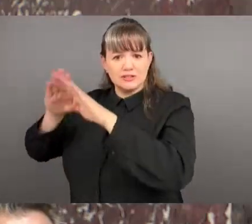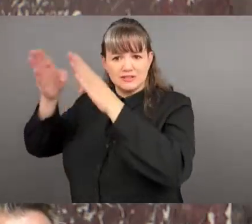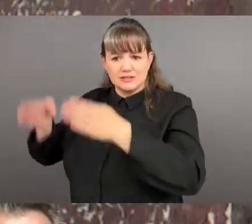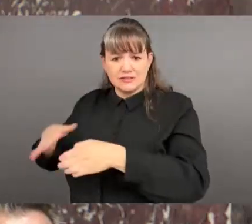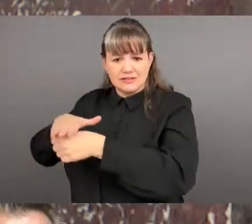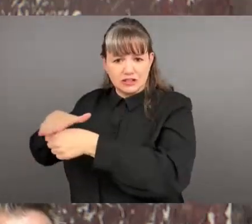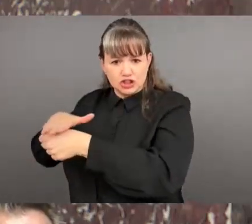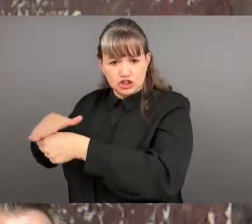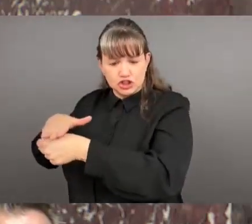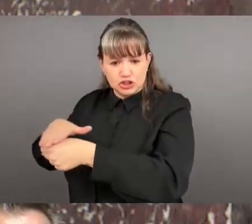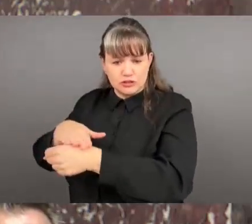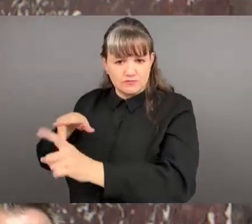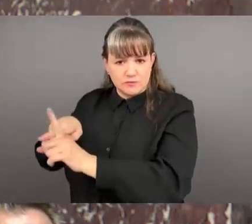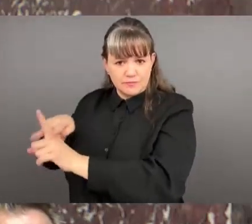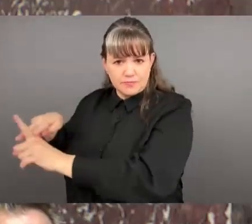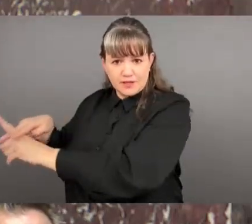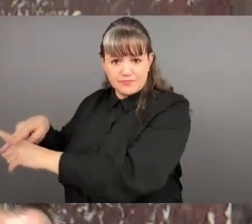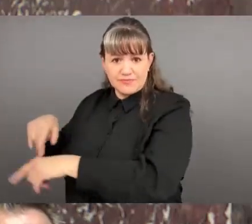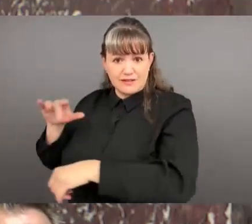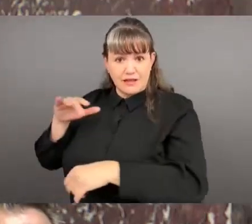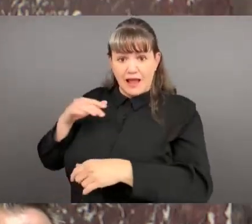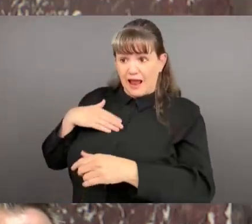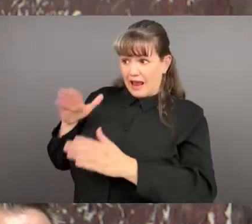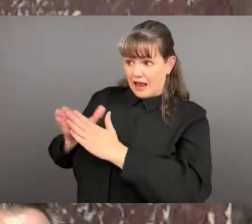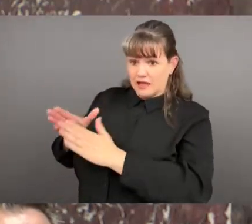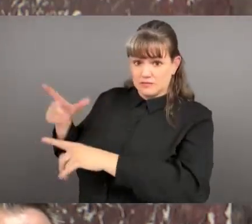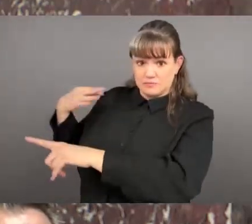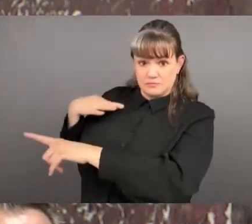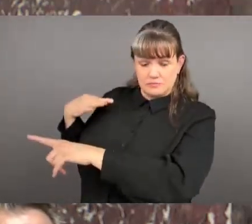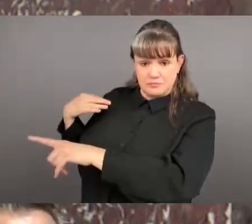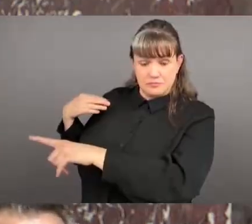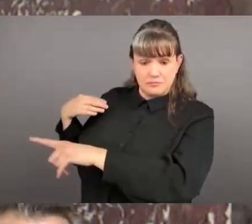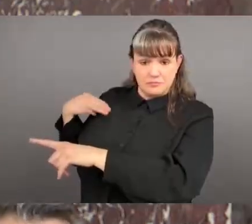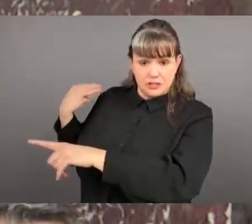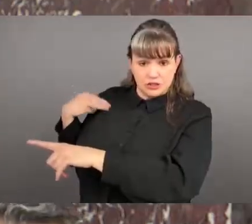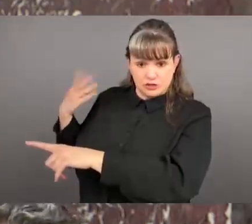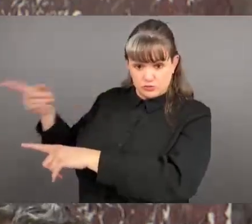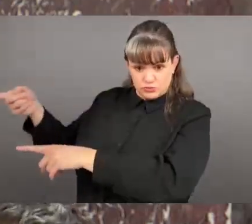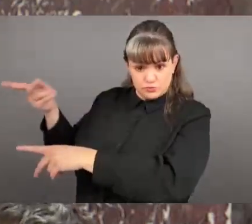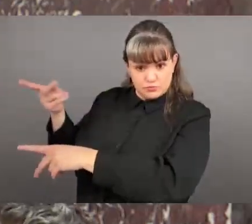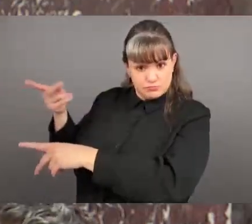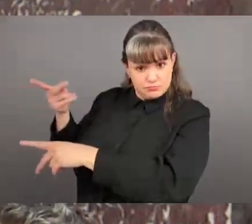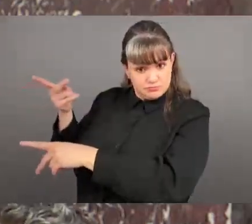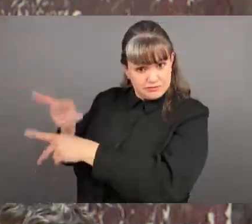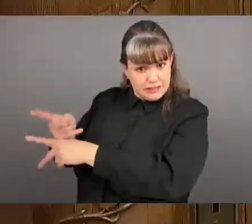by the EV targets that they have, yes or no?